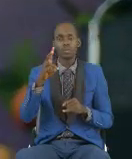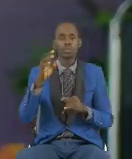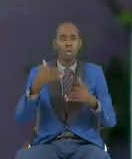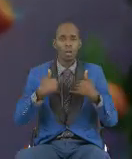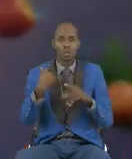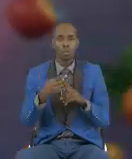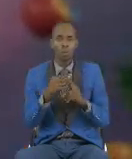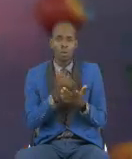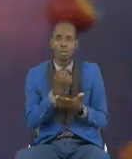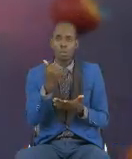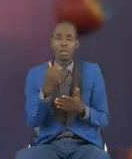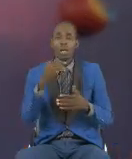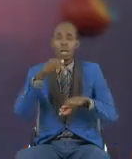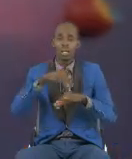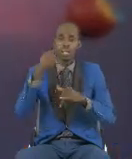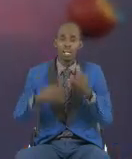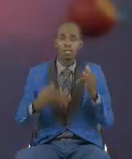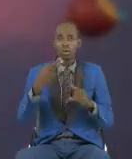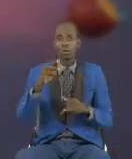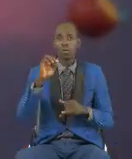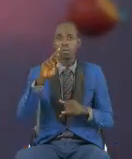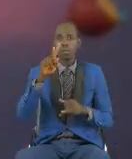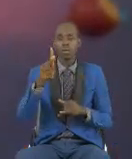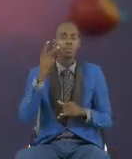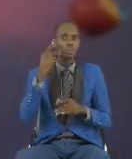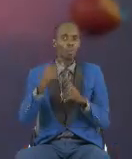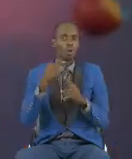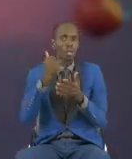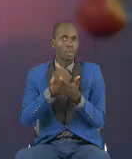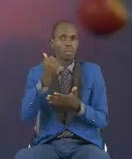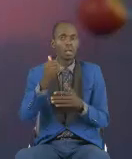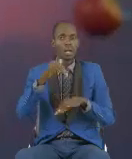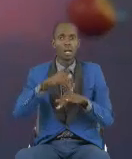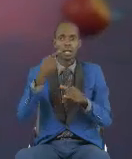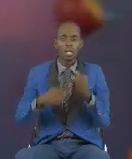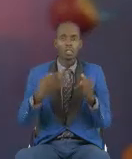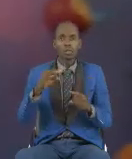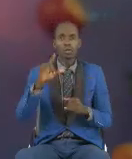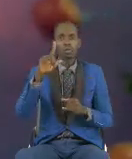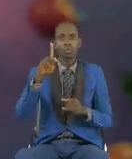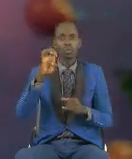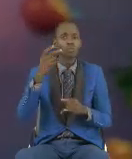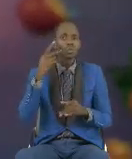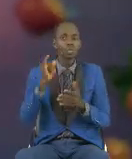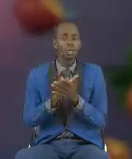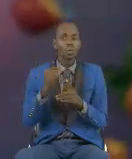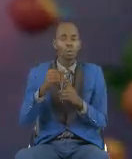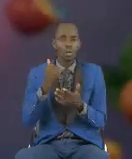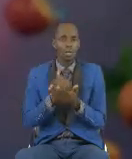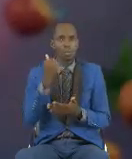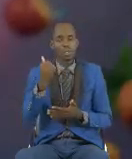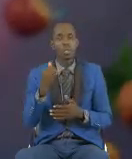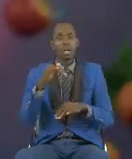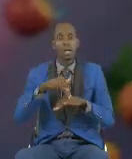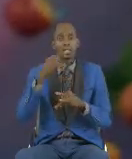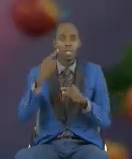have amen. At the end of Luke, you have amen. At the end of John, you have amen. For